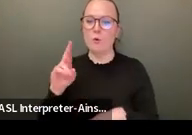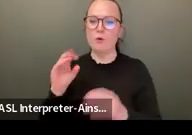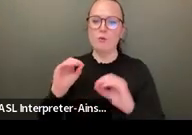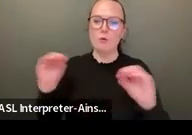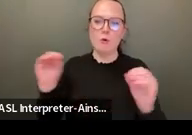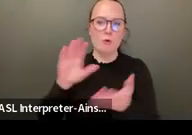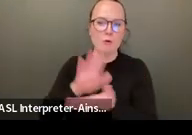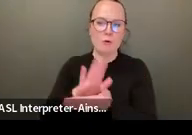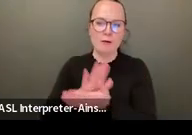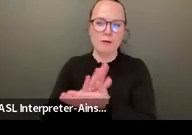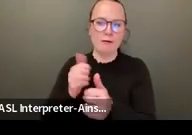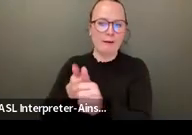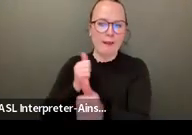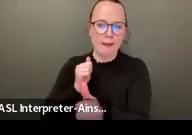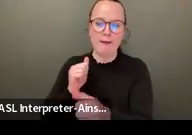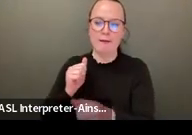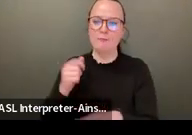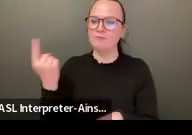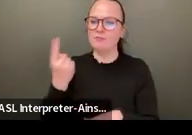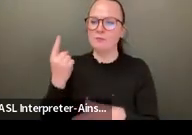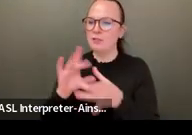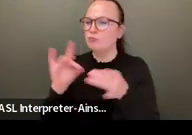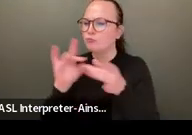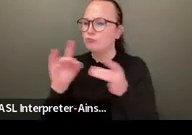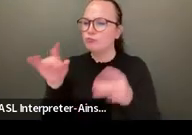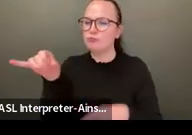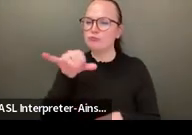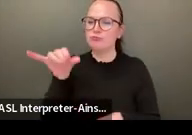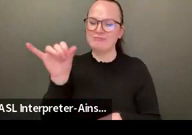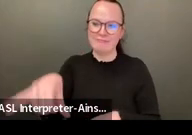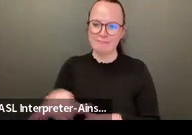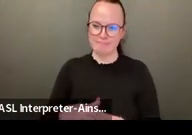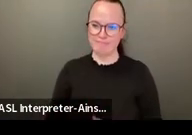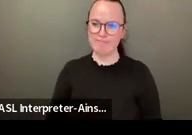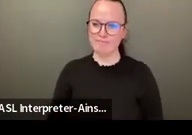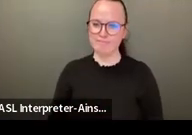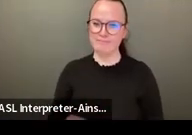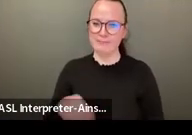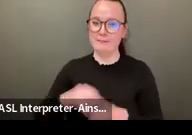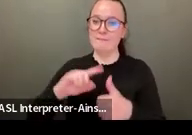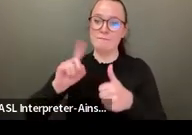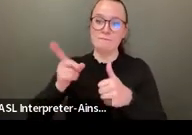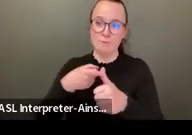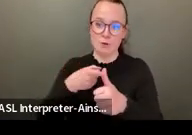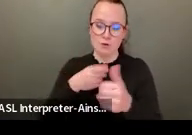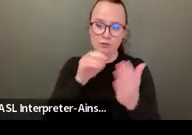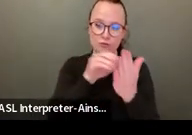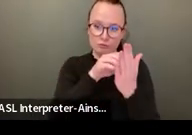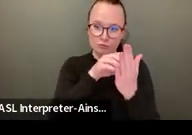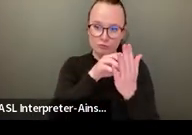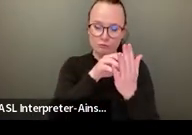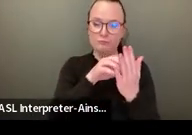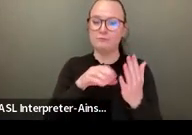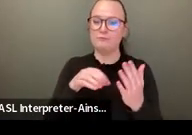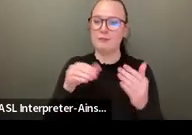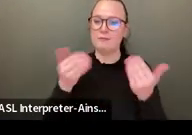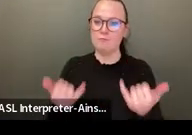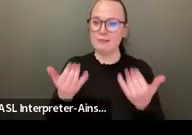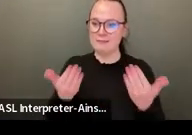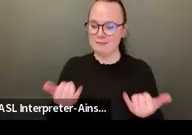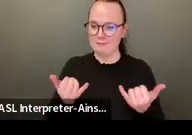something along that line in that first present level, because it cannot be blank.